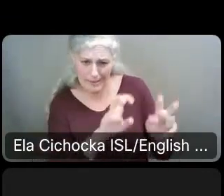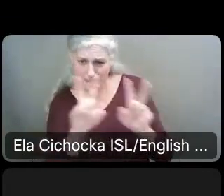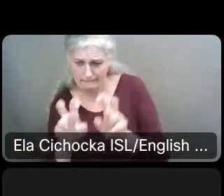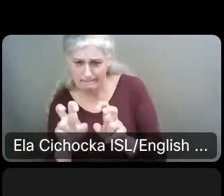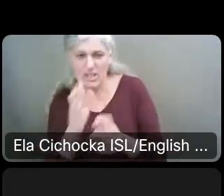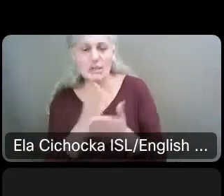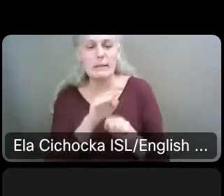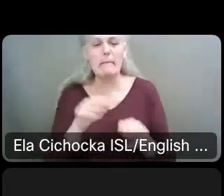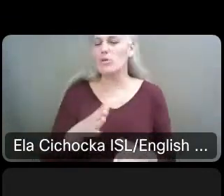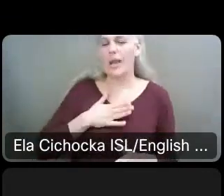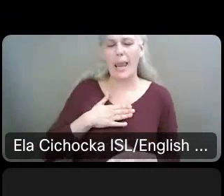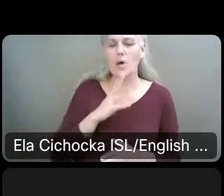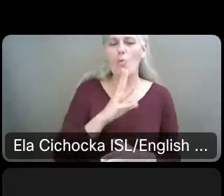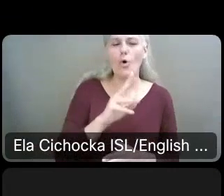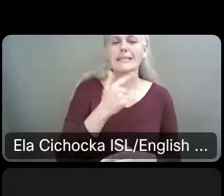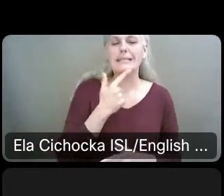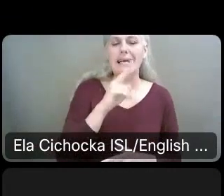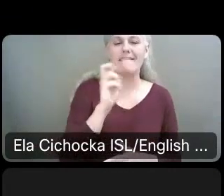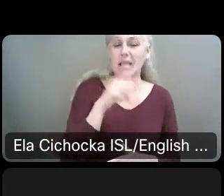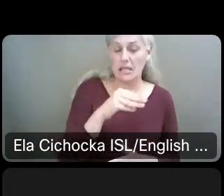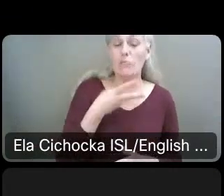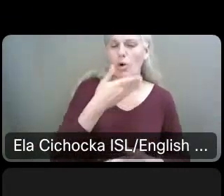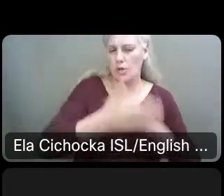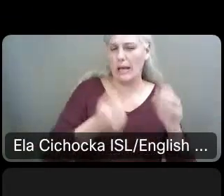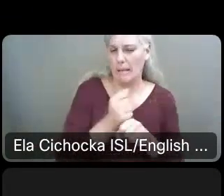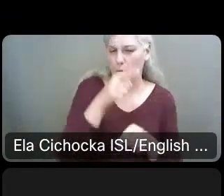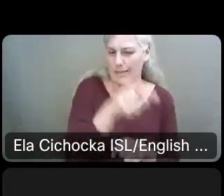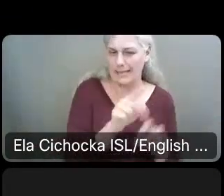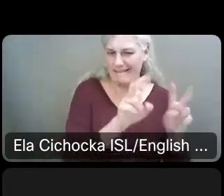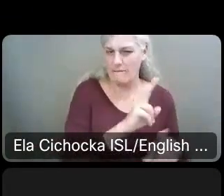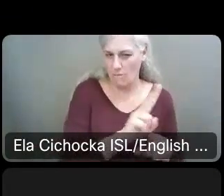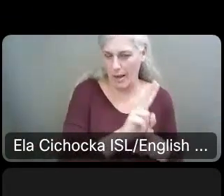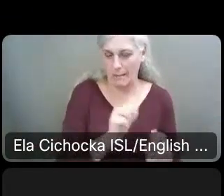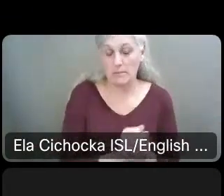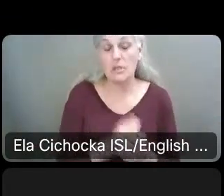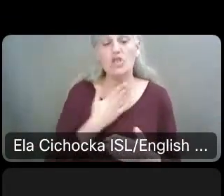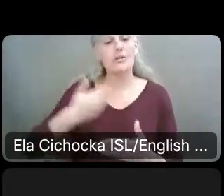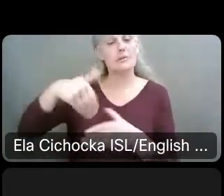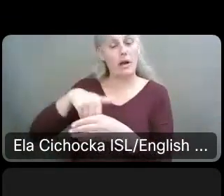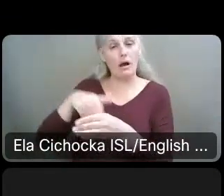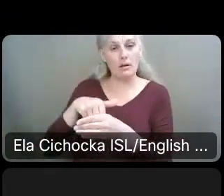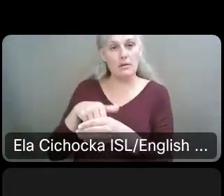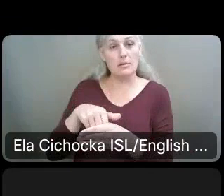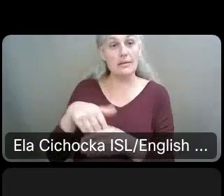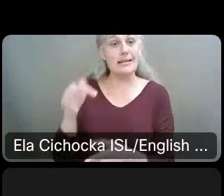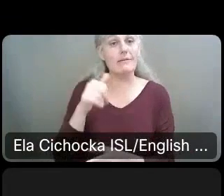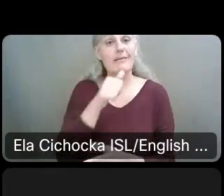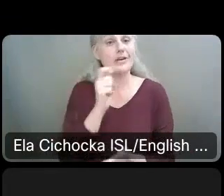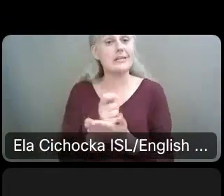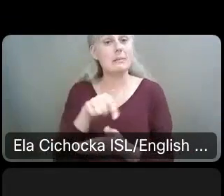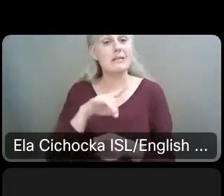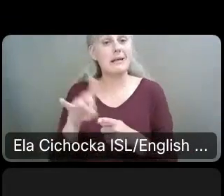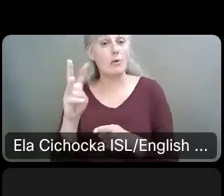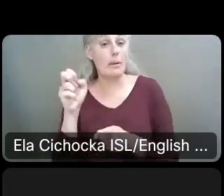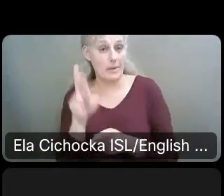the word second victim, and we'll talk about this. So just to give you a little bit of context, you know, if this is your first time on these